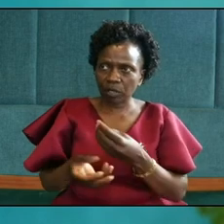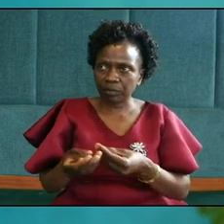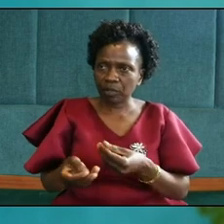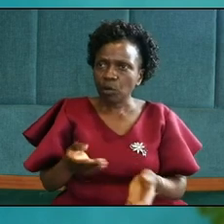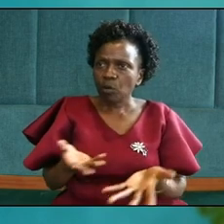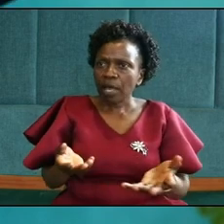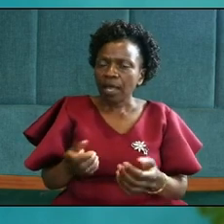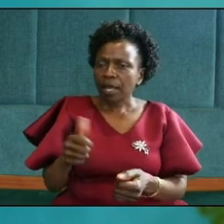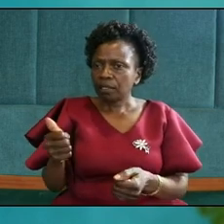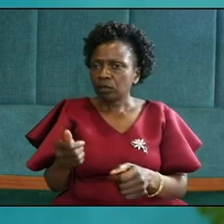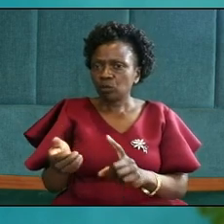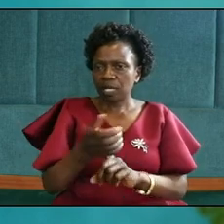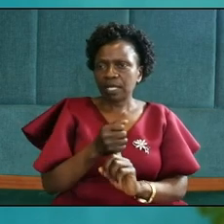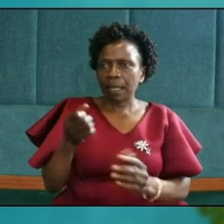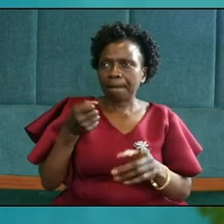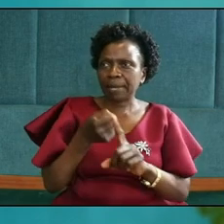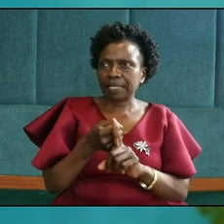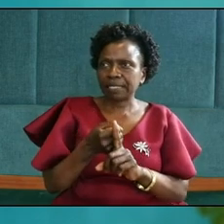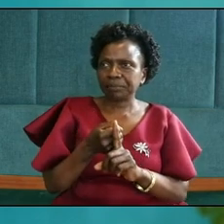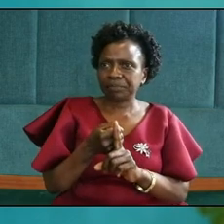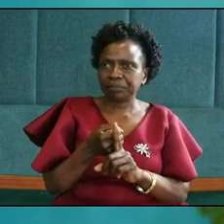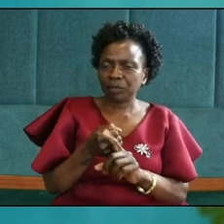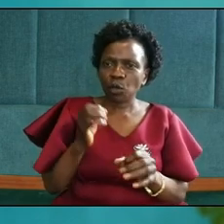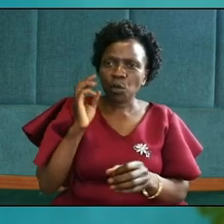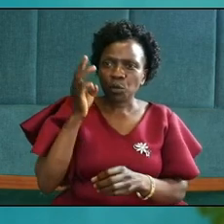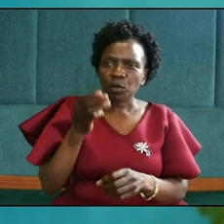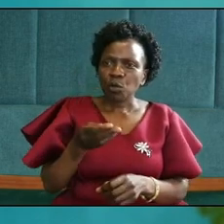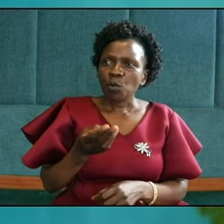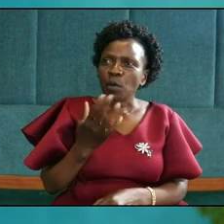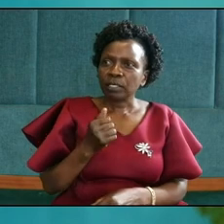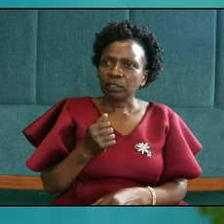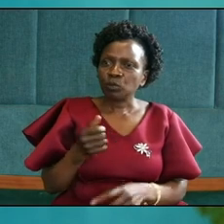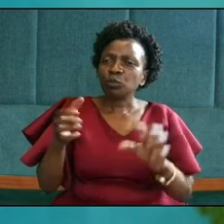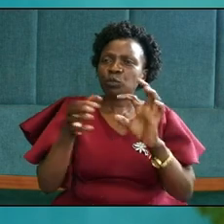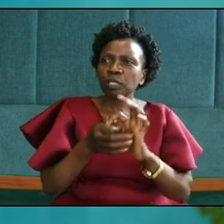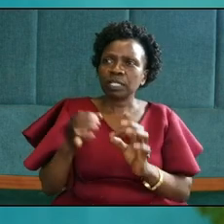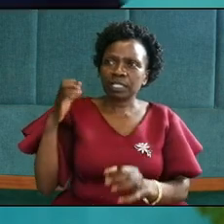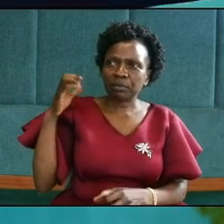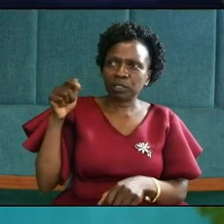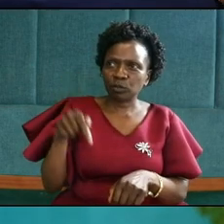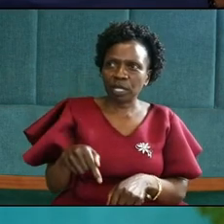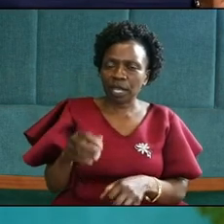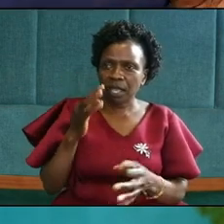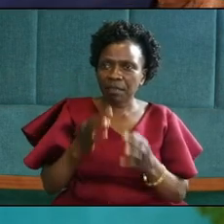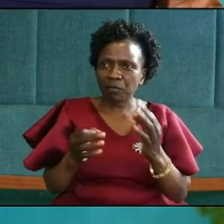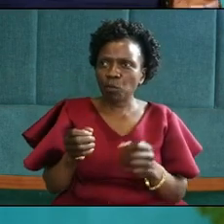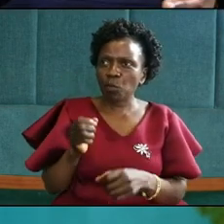impact? It's in chaplaincy. Would you want to join chaplaincy today? Would you want to? Oh, wait. If we